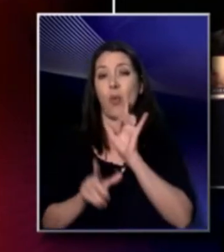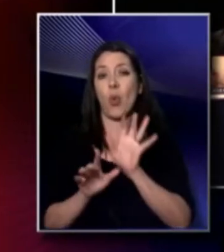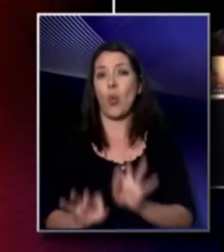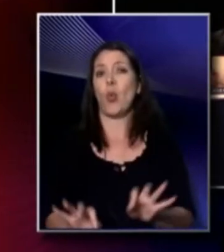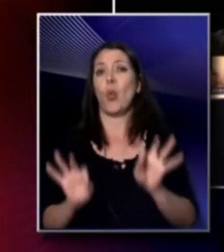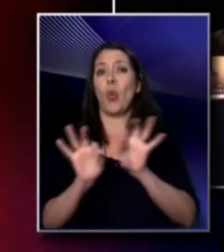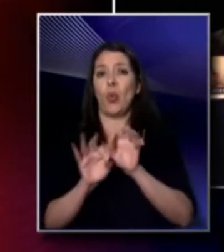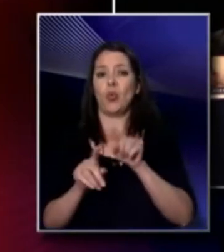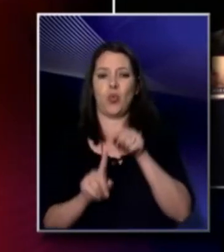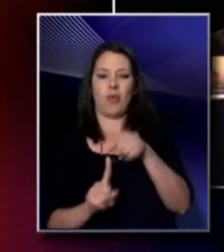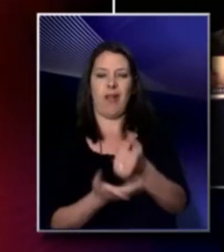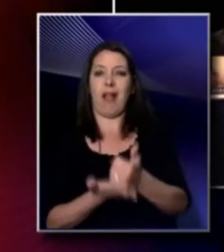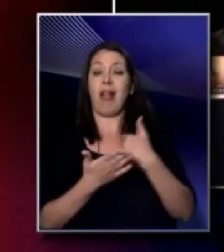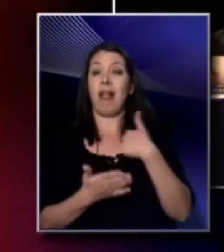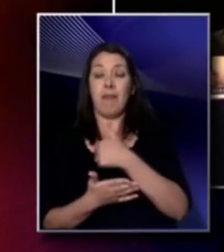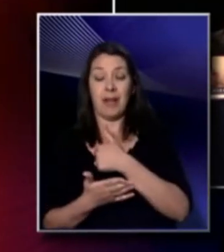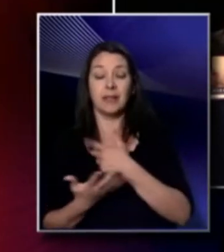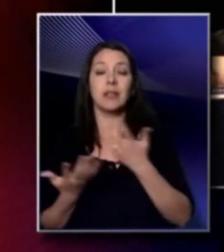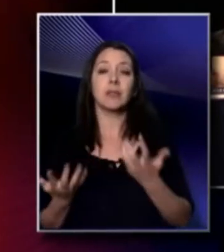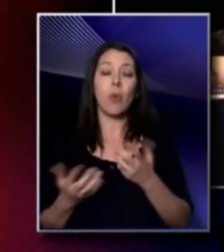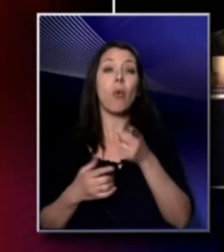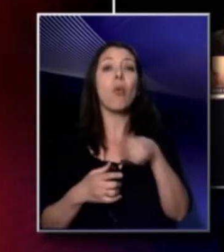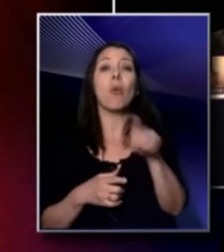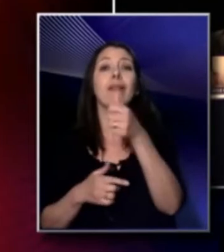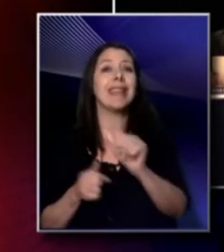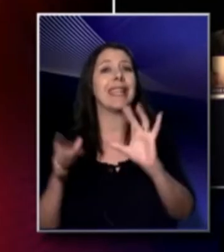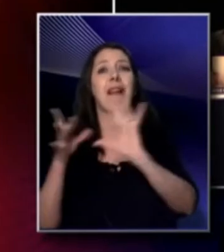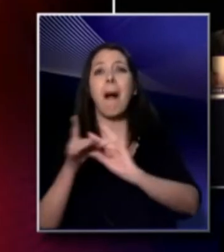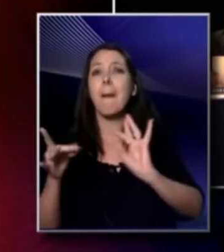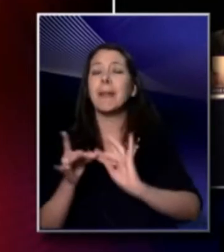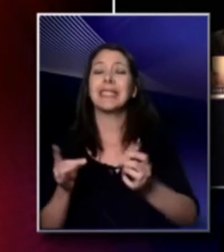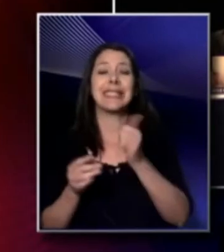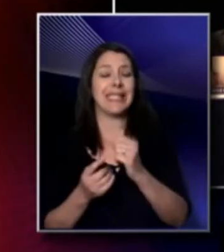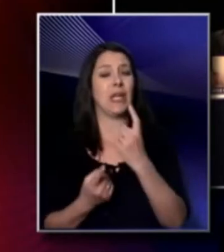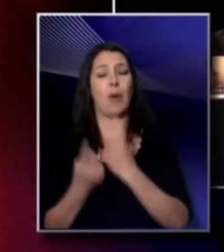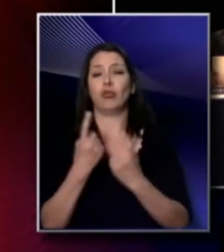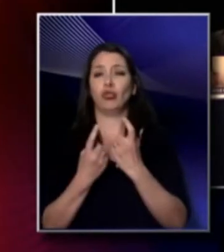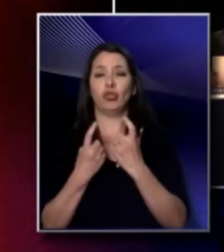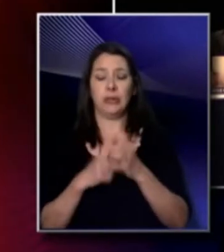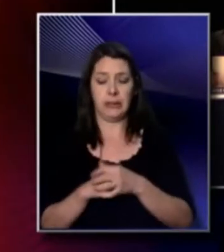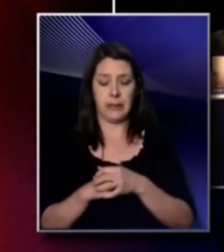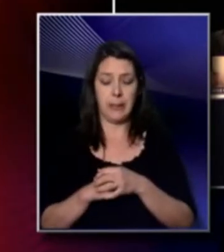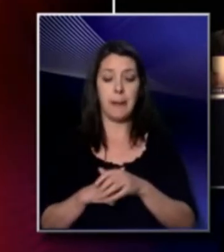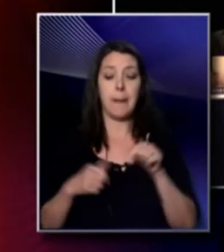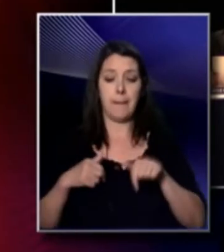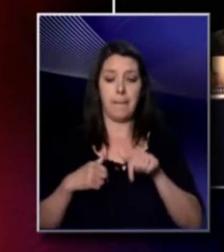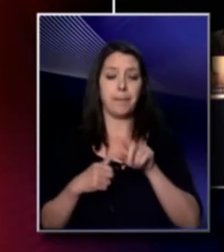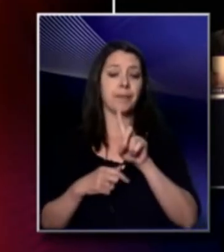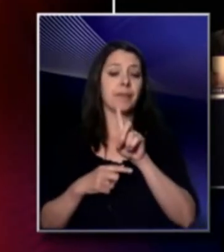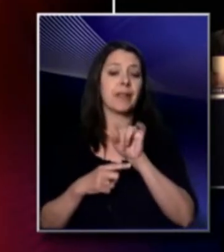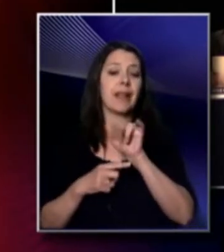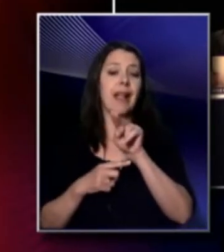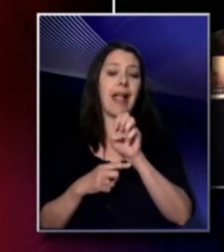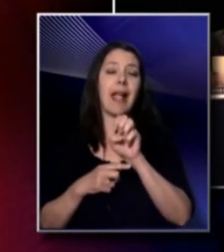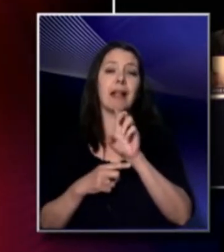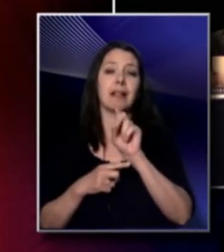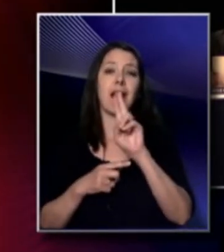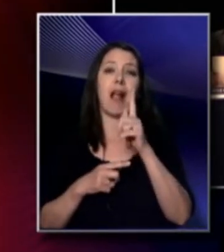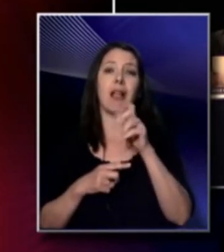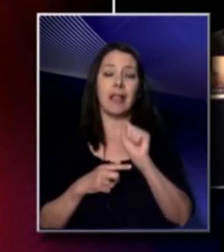contribution. Does anybody have any comments or questions? Yes, President Sims, Diane Douglas.